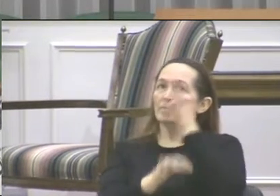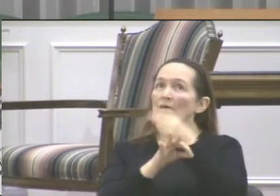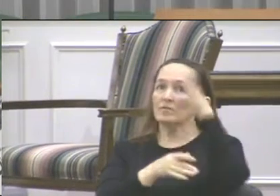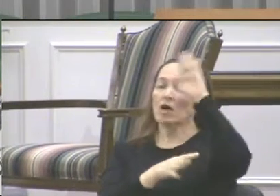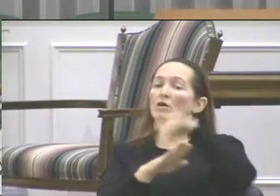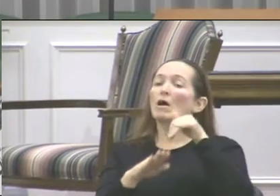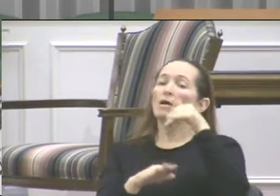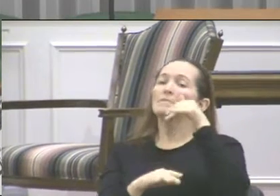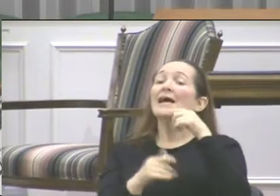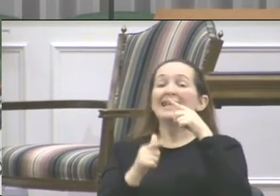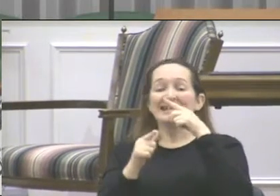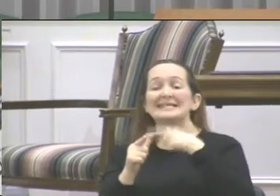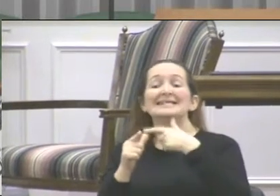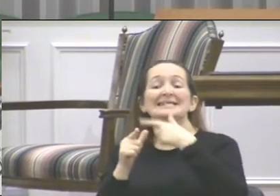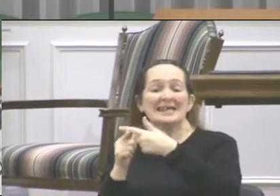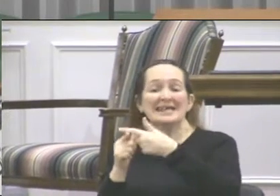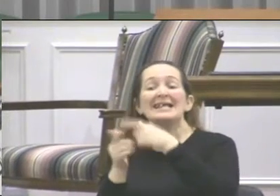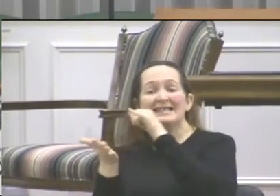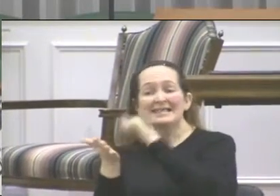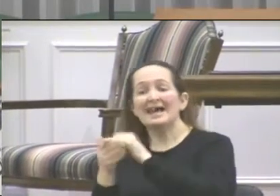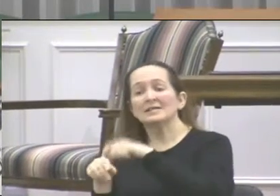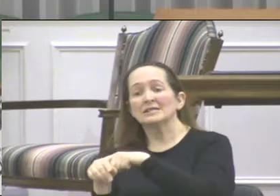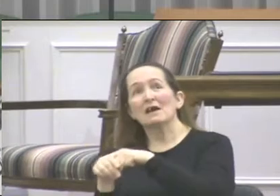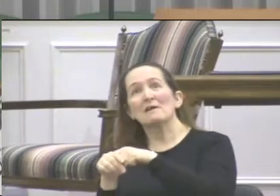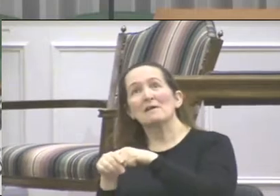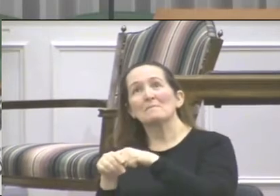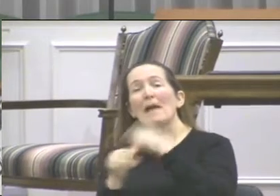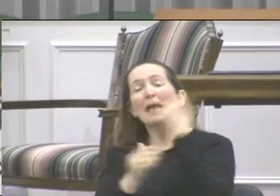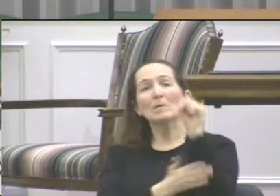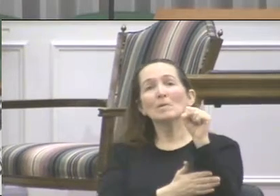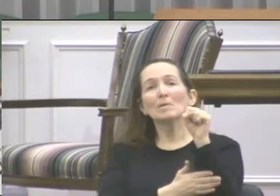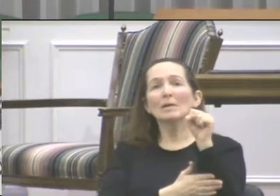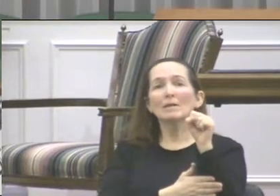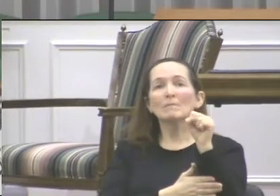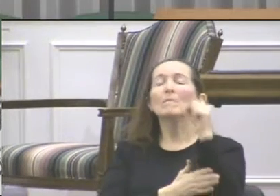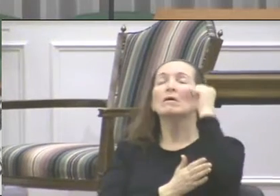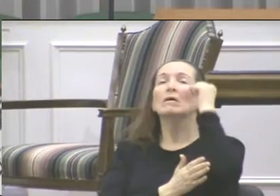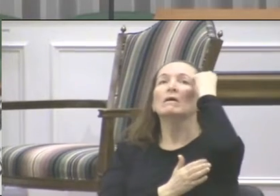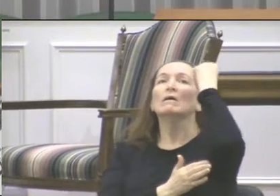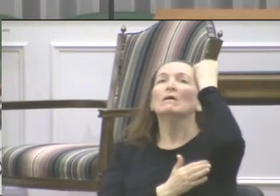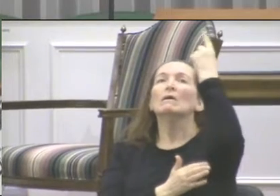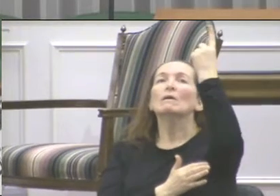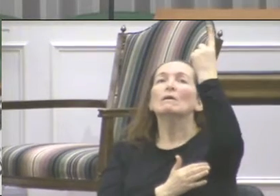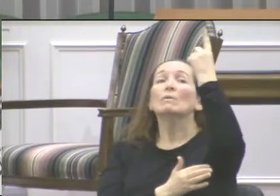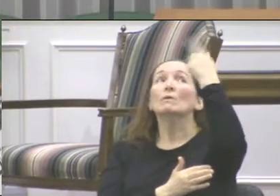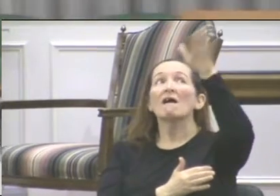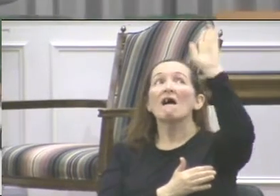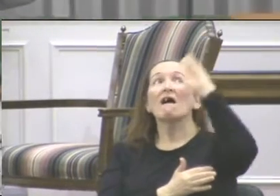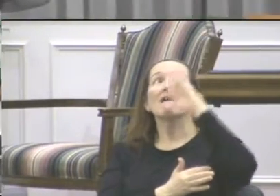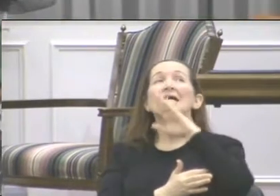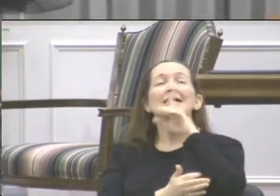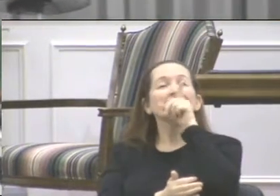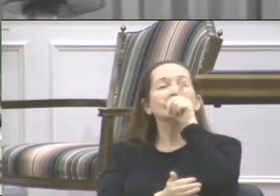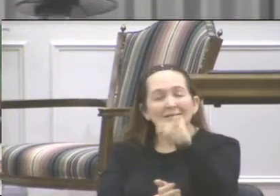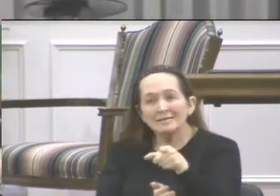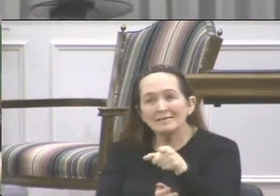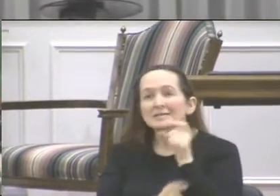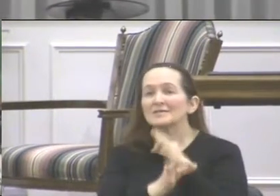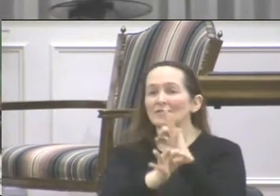realized that God is faithful. Folks, that's what I need you to grasp this